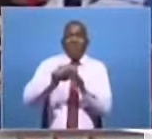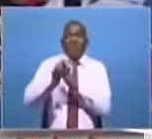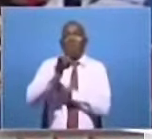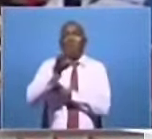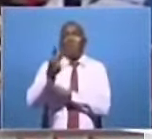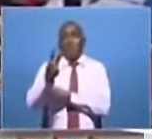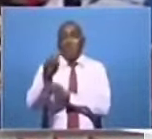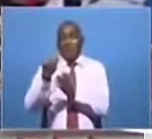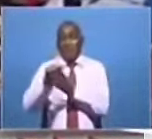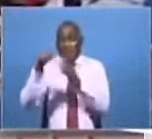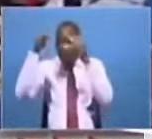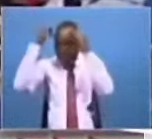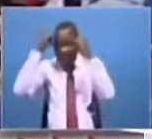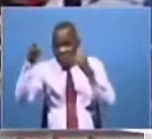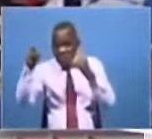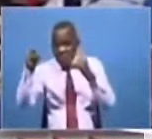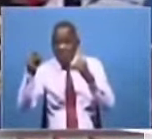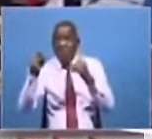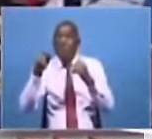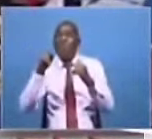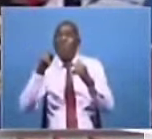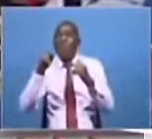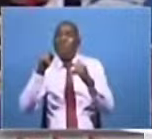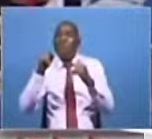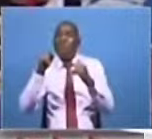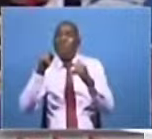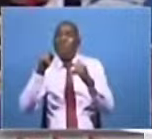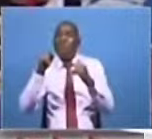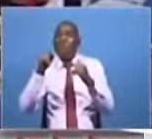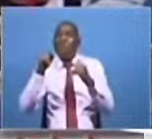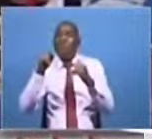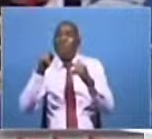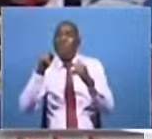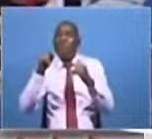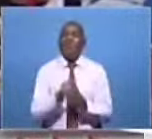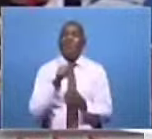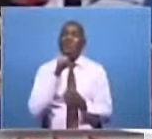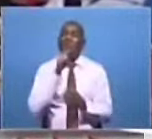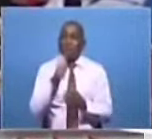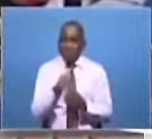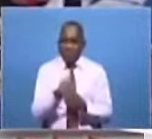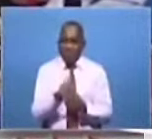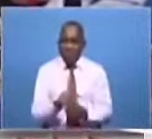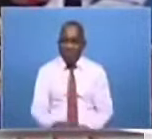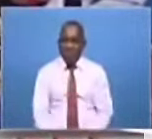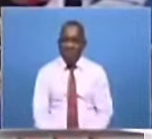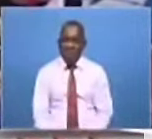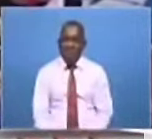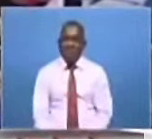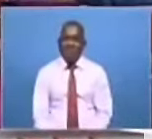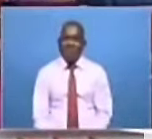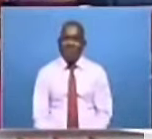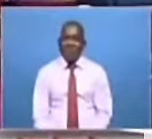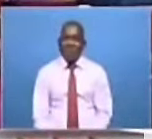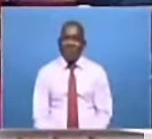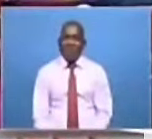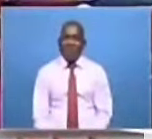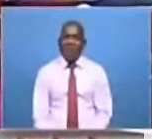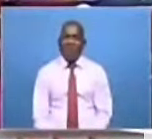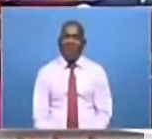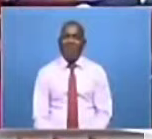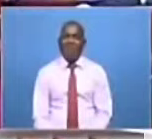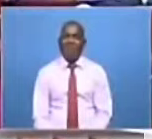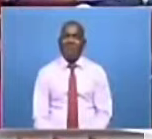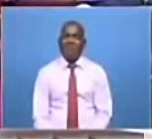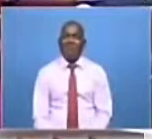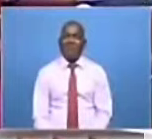is that your lordships did not advert to that, much less try to qualify. You did not, in your submission